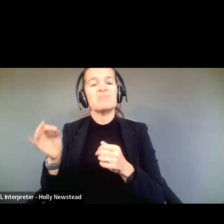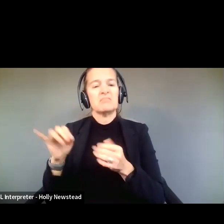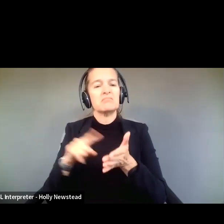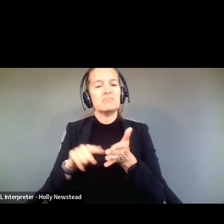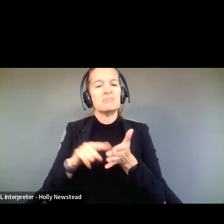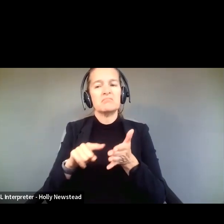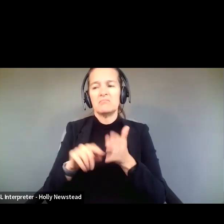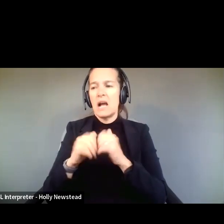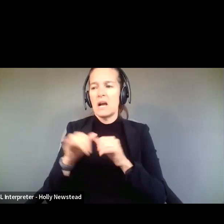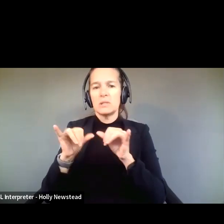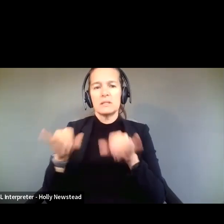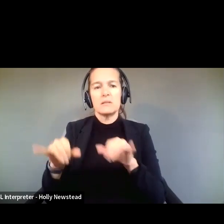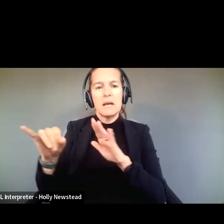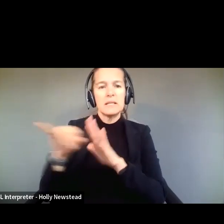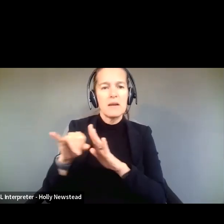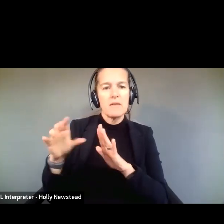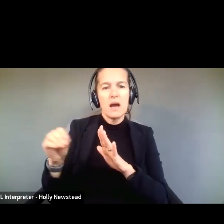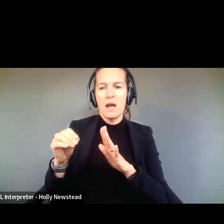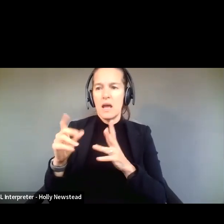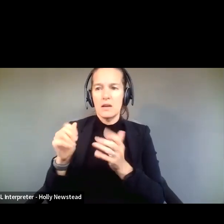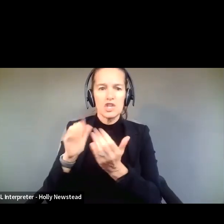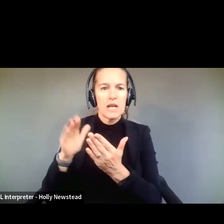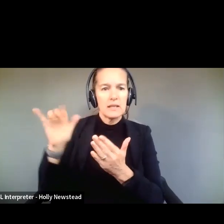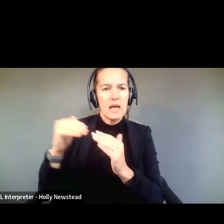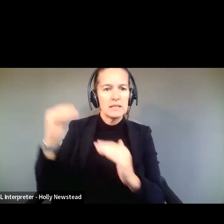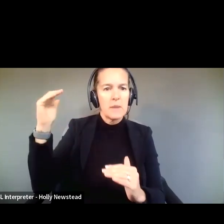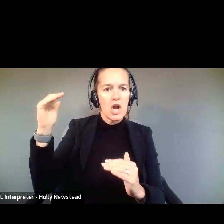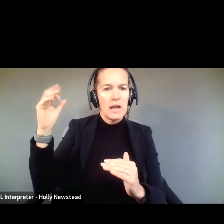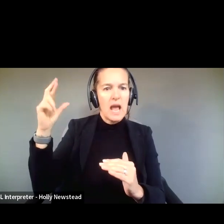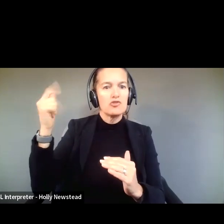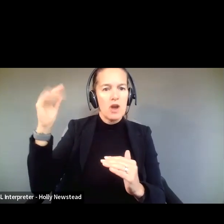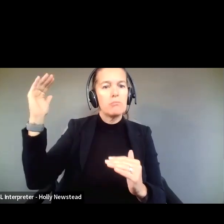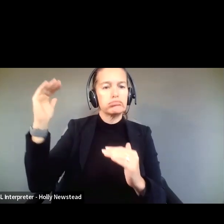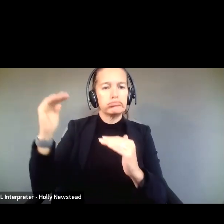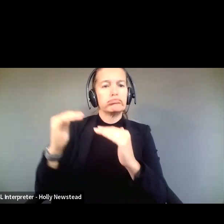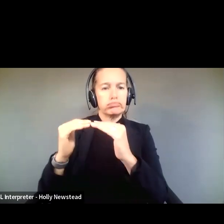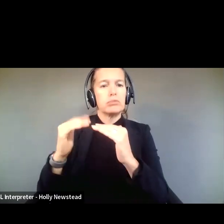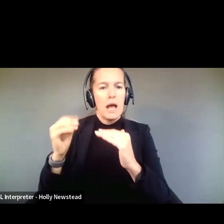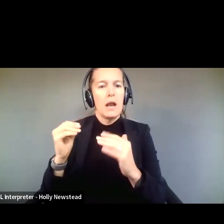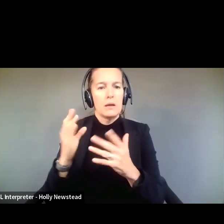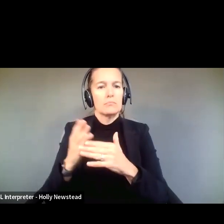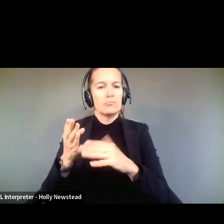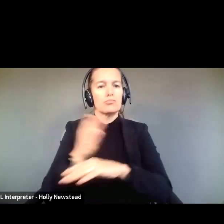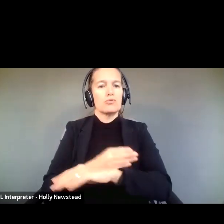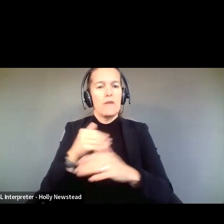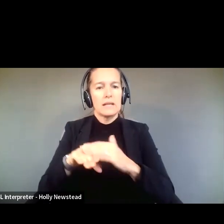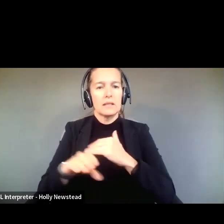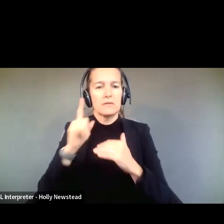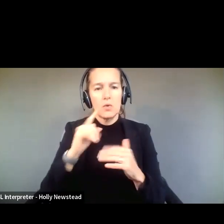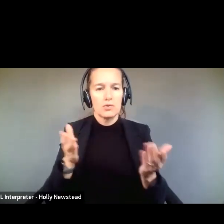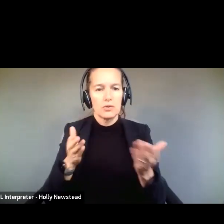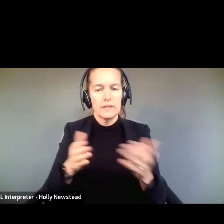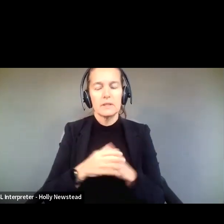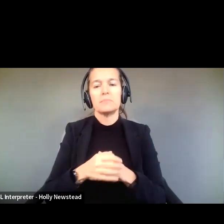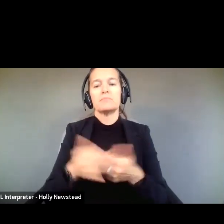system is identifying and addressing disparities and working to improve access to services. Today, we